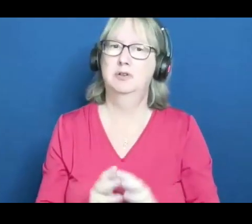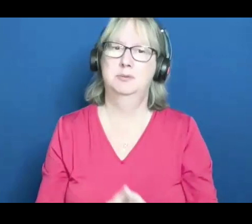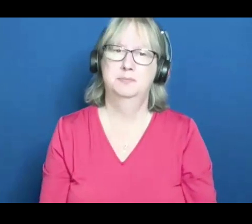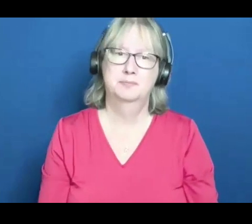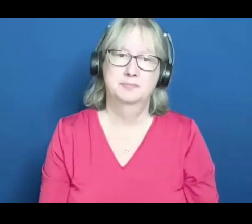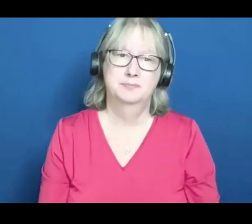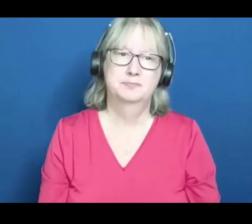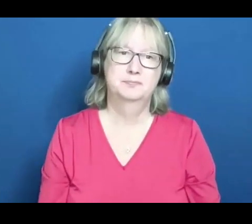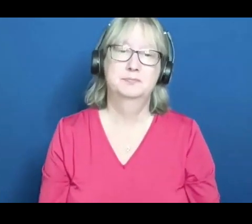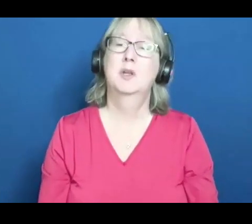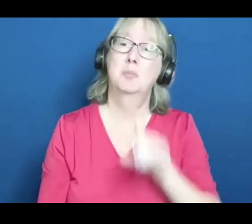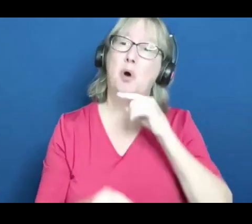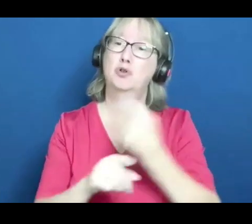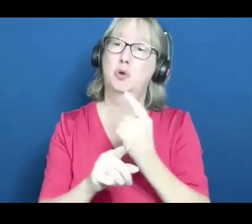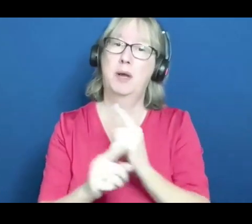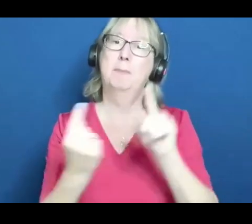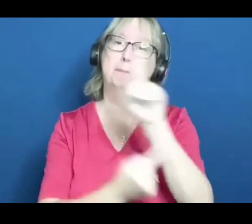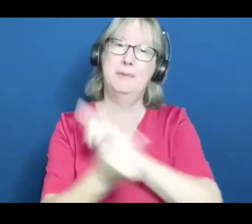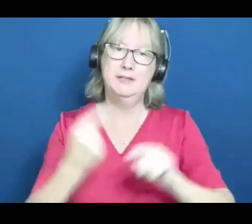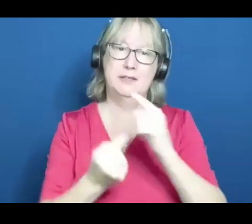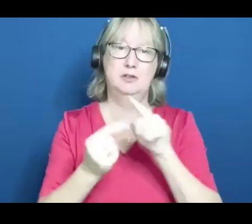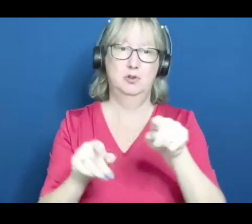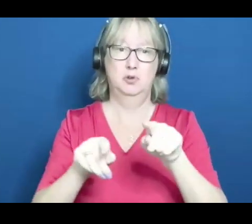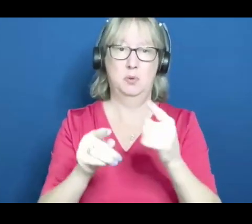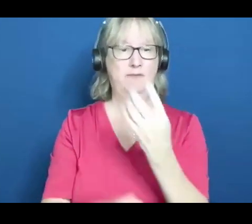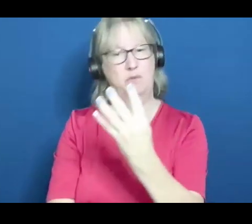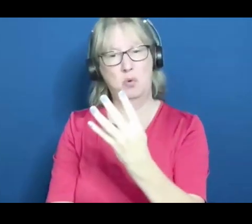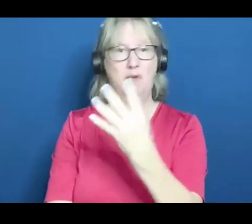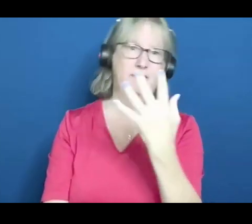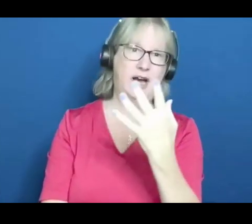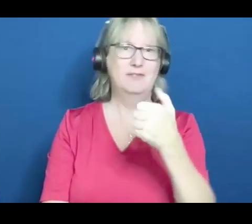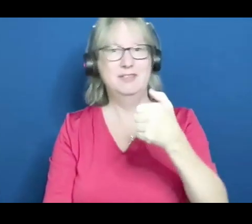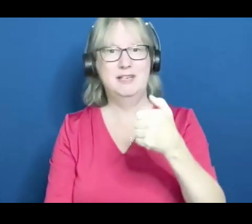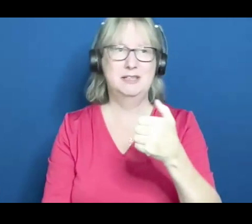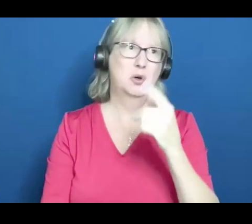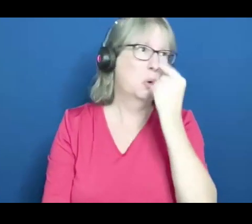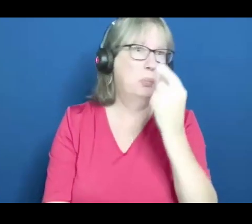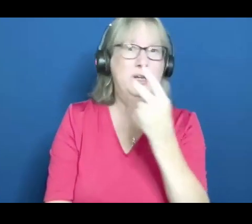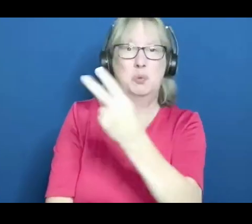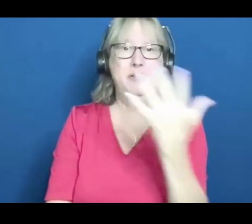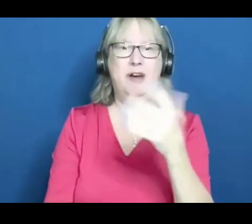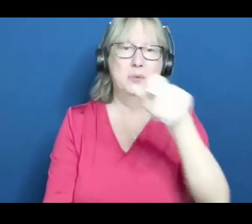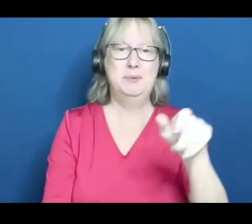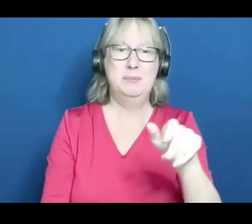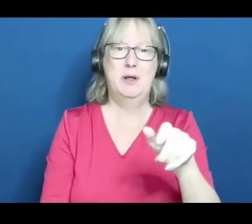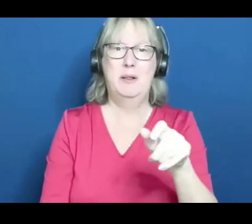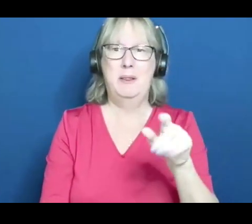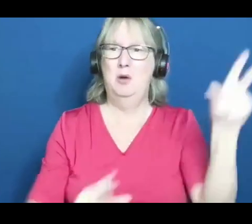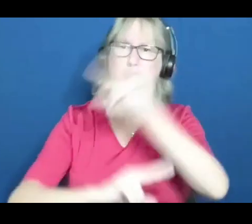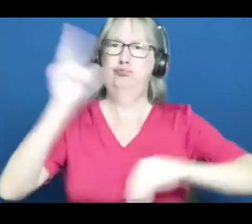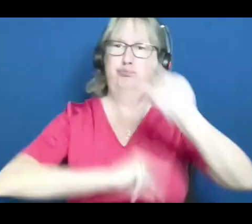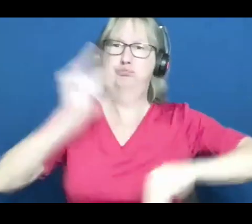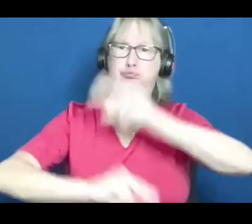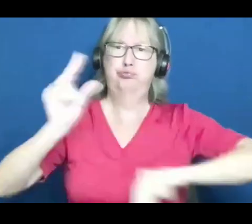basically, in a meeting situation, when you sat around a table with 4, 5, 6, up to 25 people, it becomes very difficult